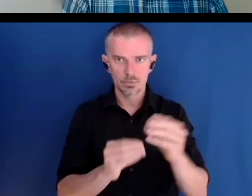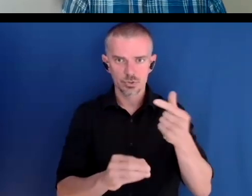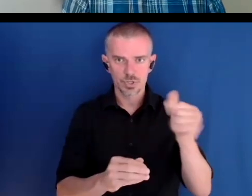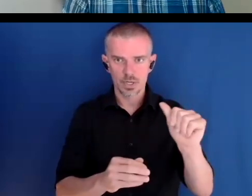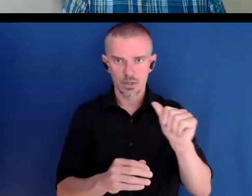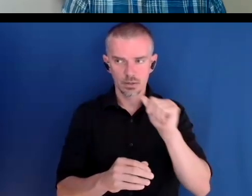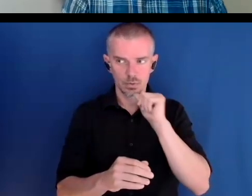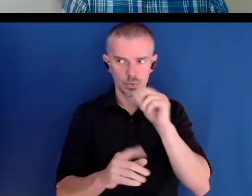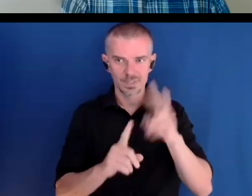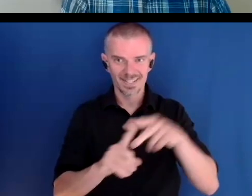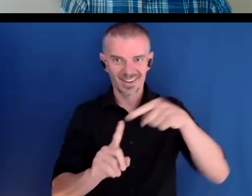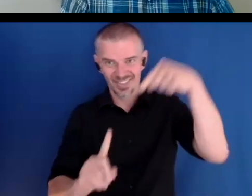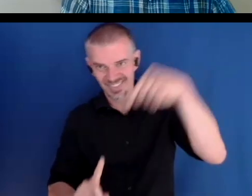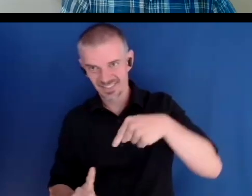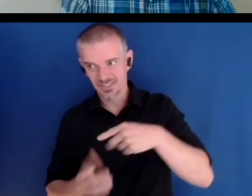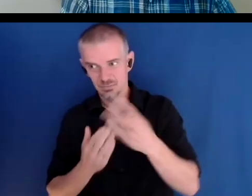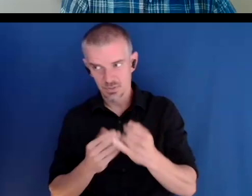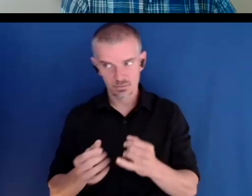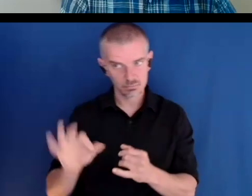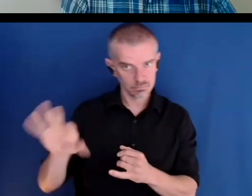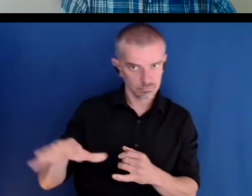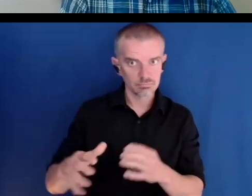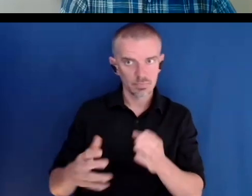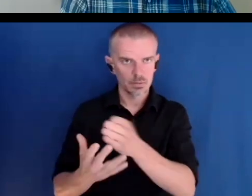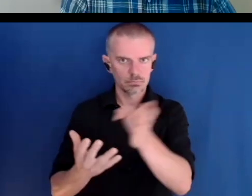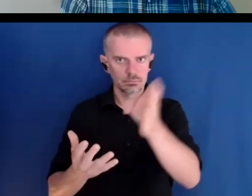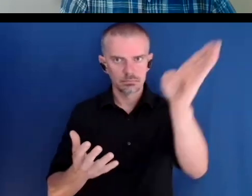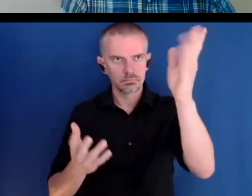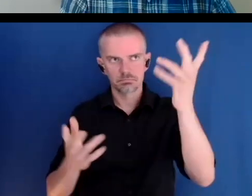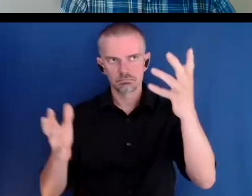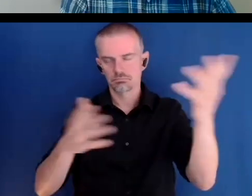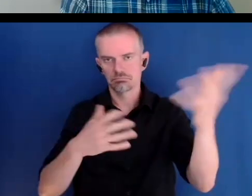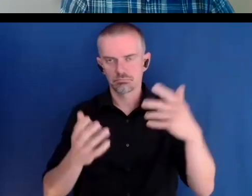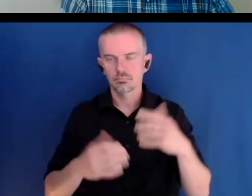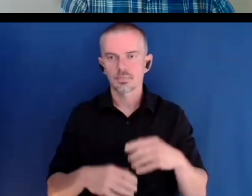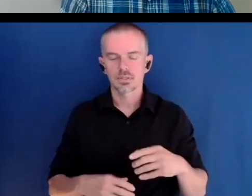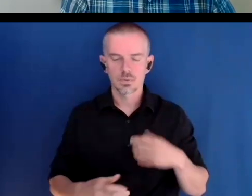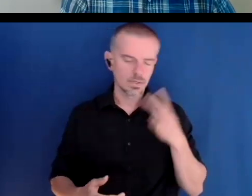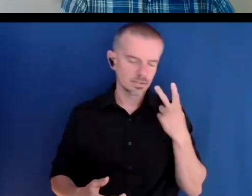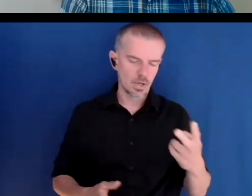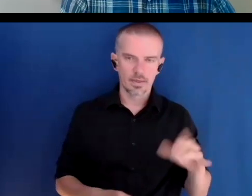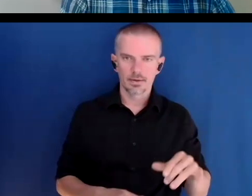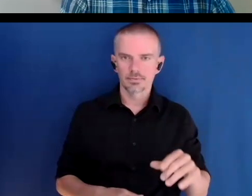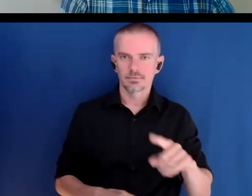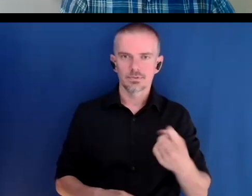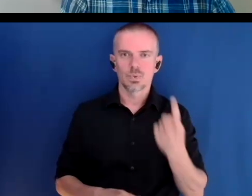then it goes through that channel. So I saw that in the chat or in the Q&A, and I was thinking how, yeah, you may be encouraged not